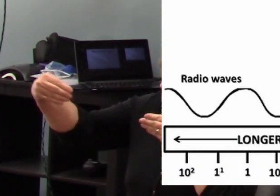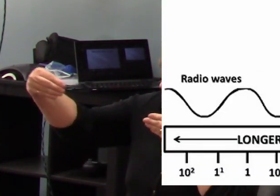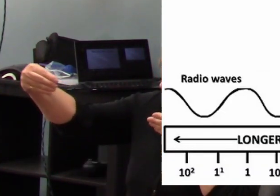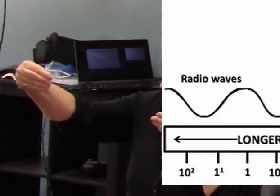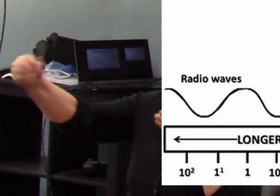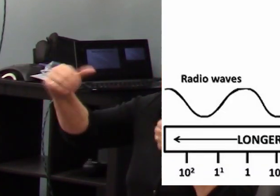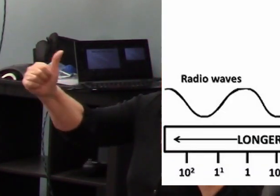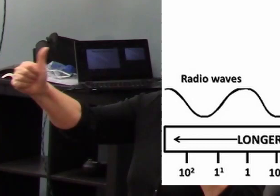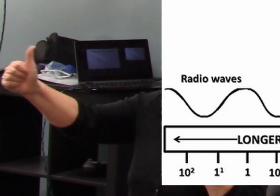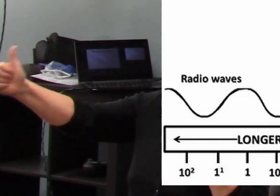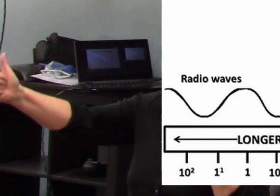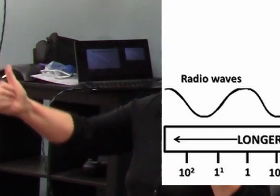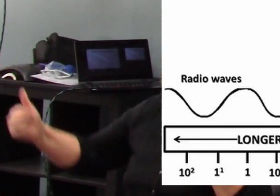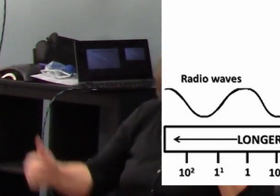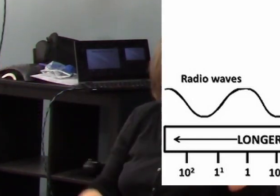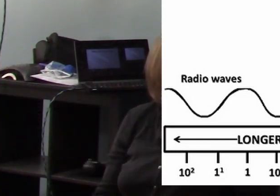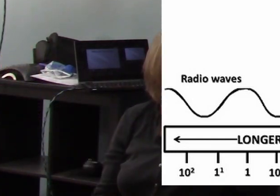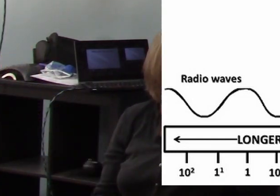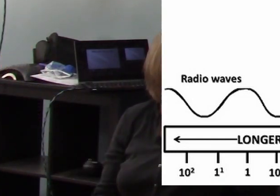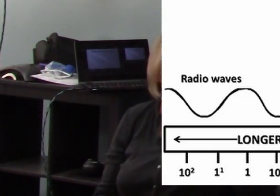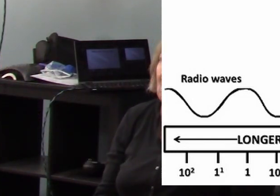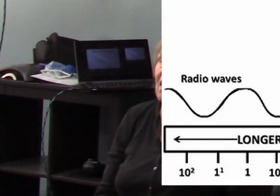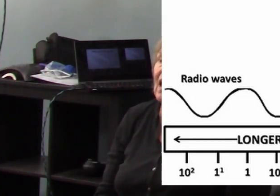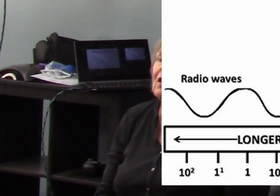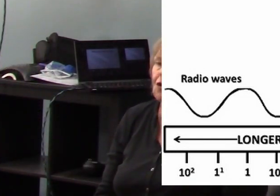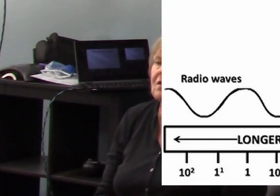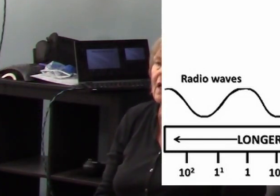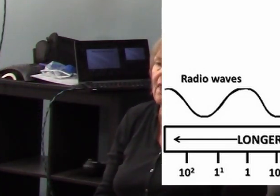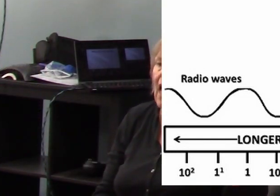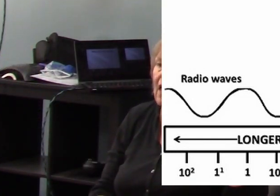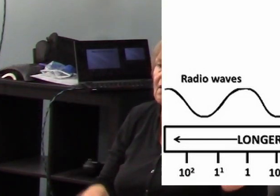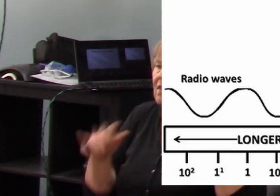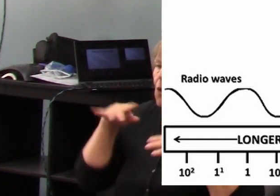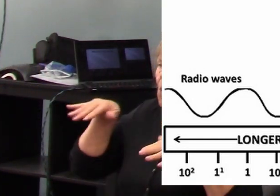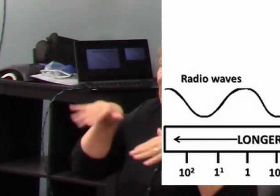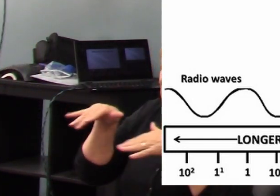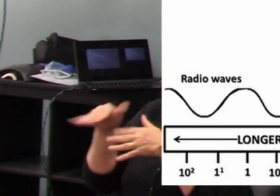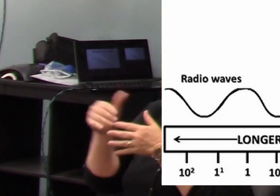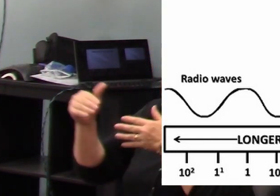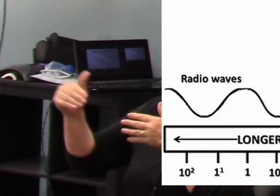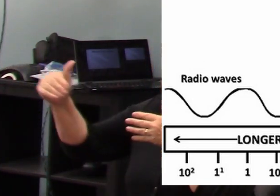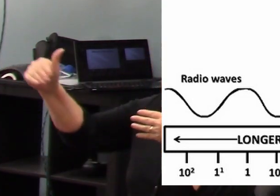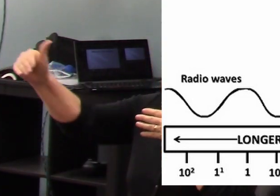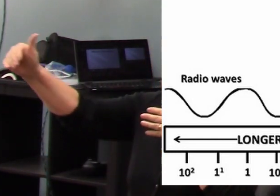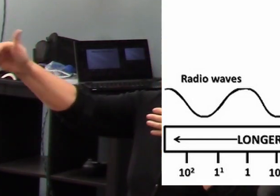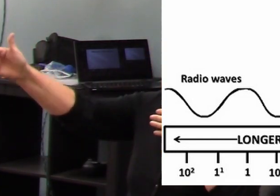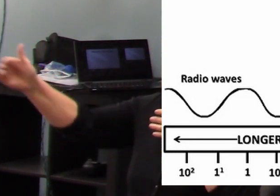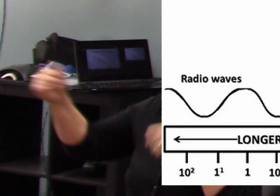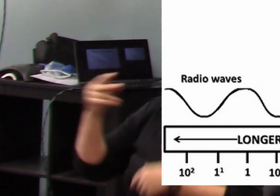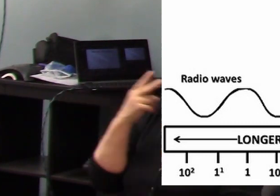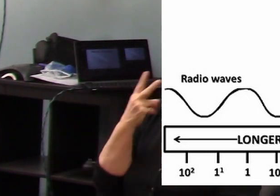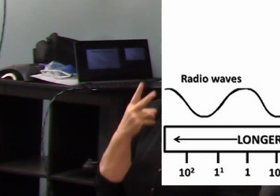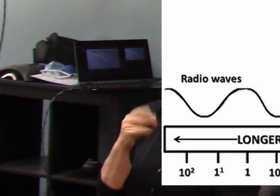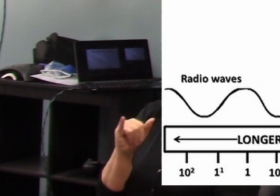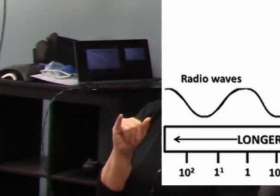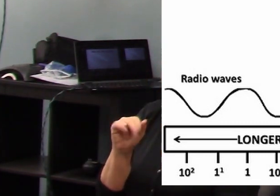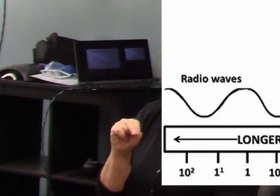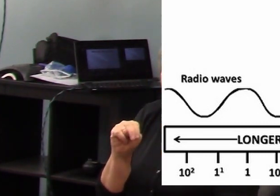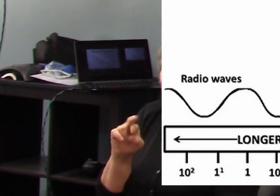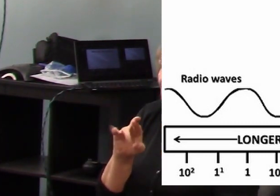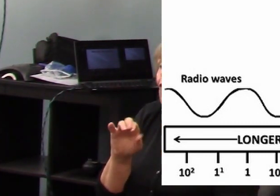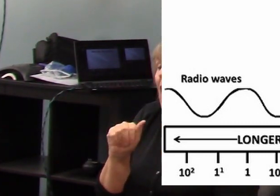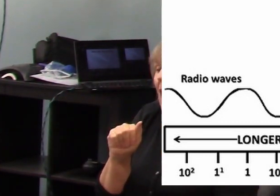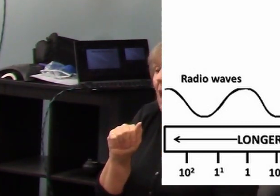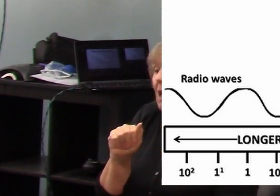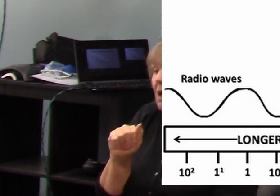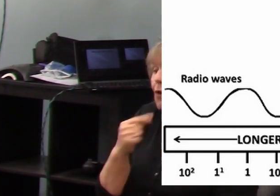it looks more and more like this, and you have these really stretched out waves. In fact, if you look at, have you ever seen an infrared camera?